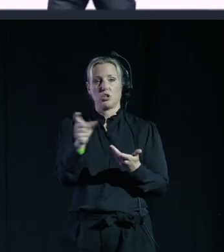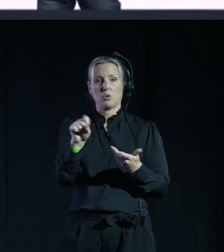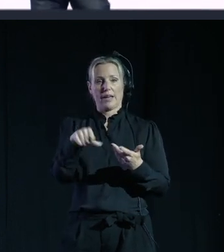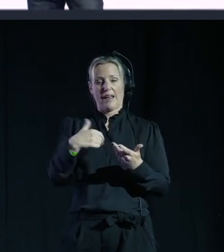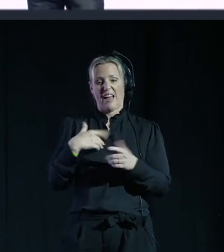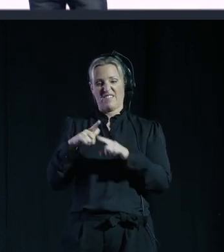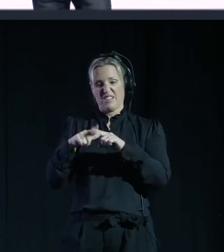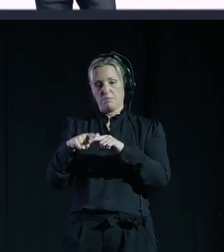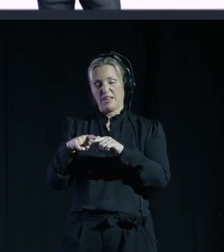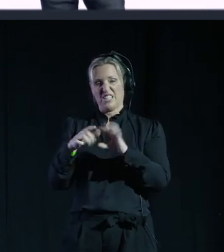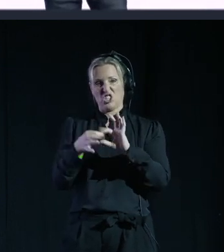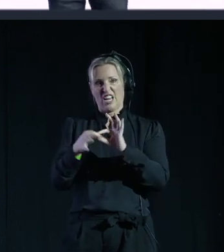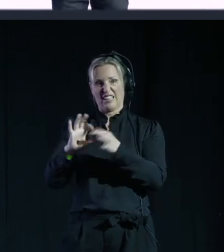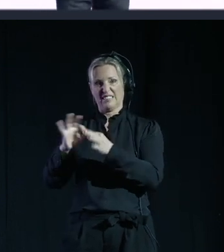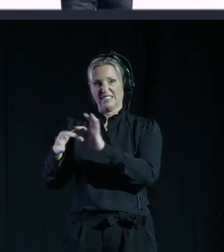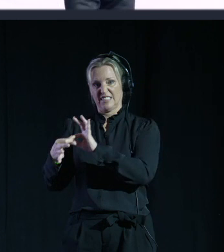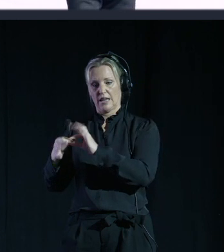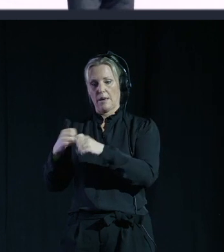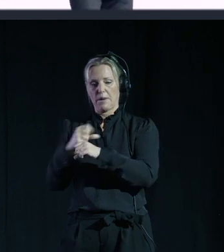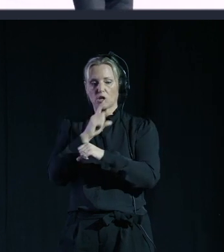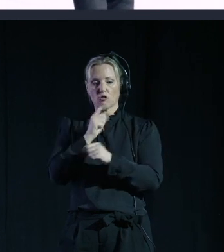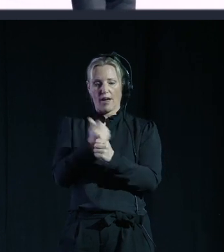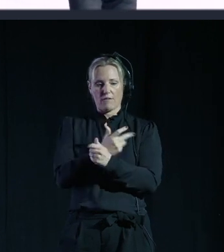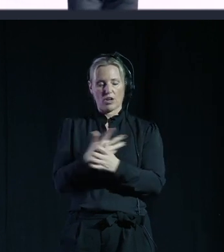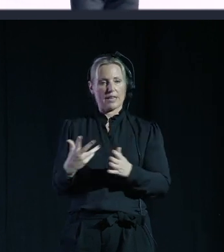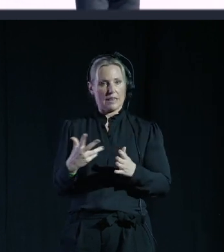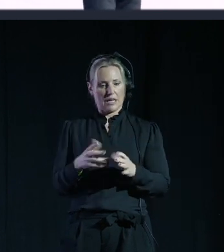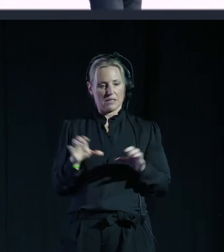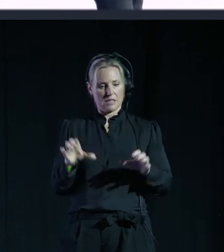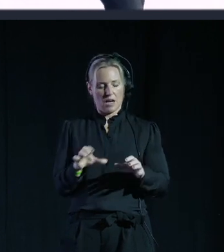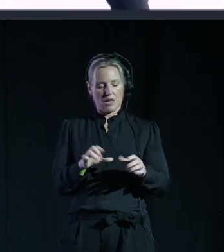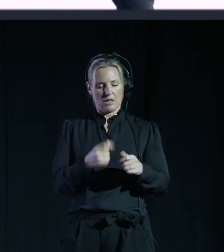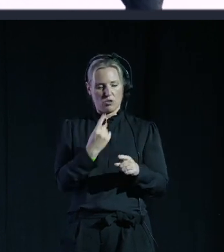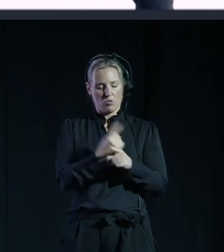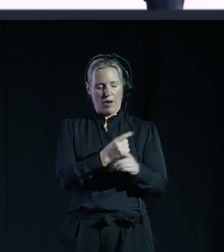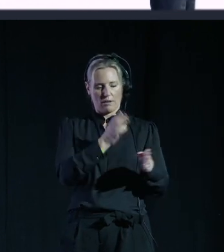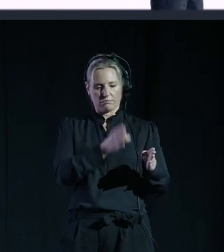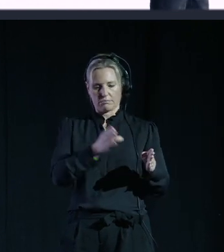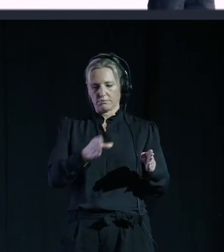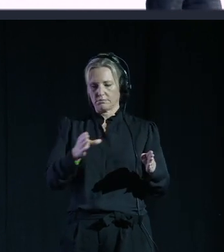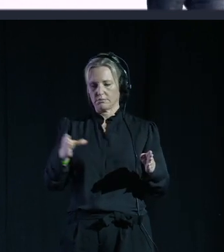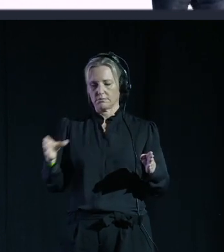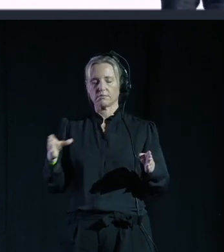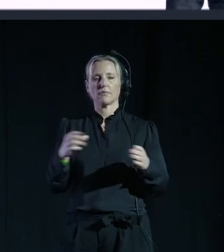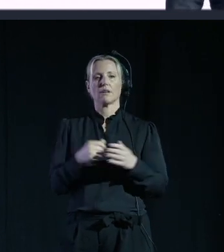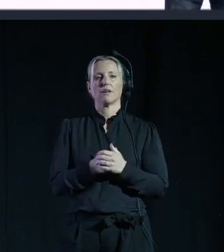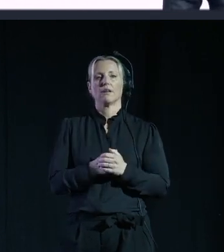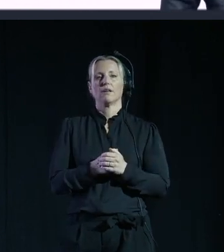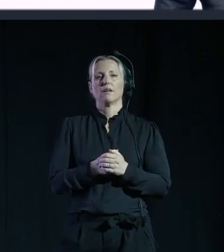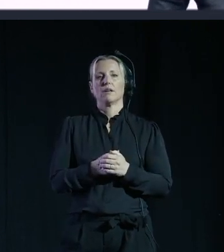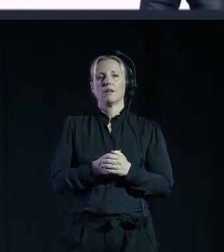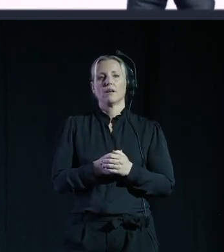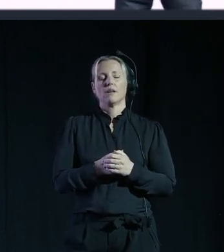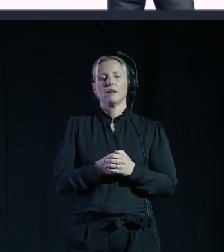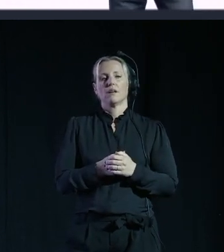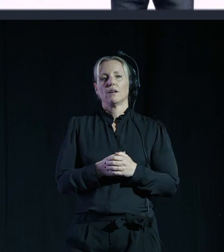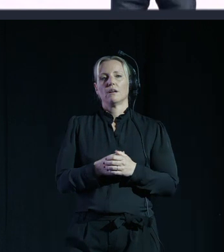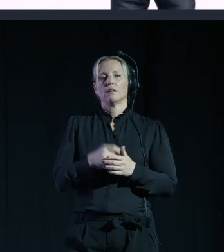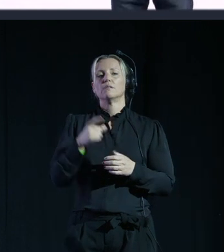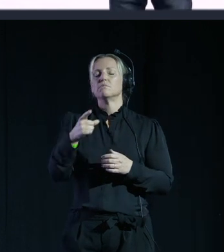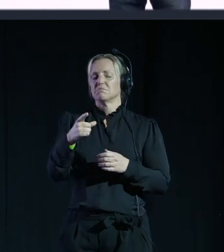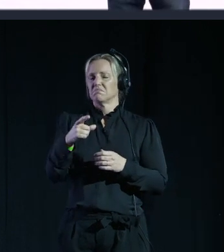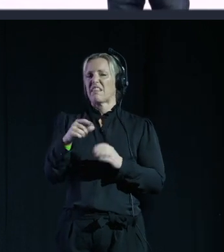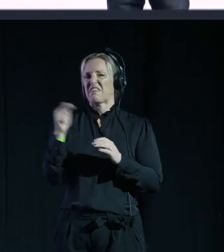lot easier to make sure that things are being done in the right order. So we have a lot more ideas like this one. So this is one that you'll see very